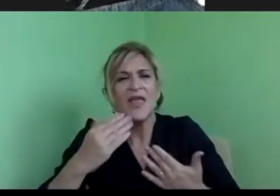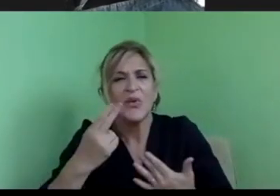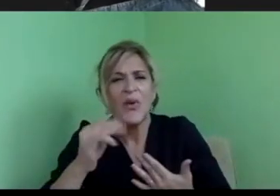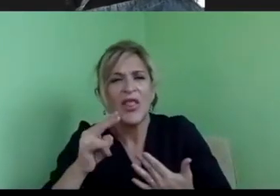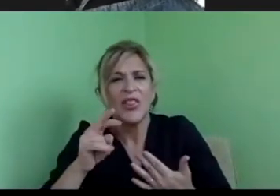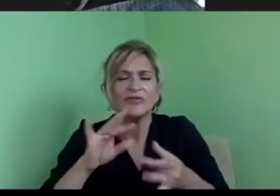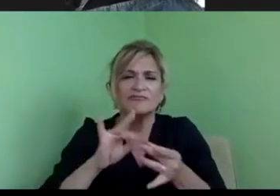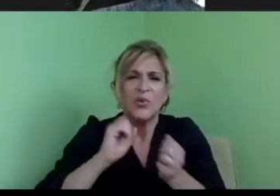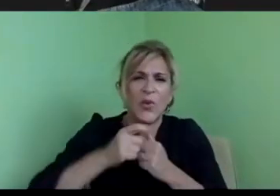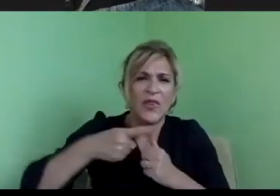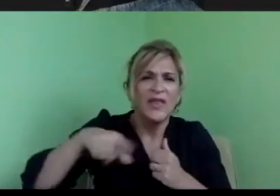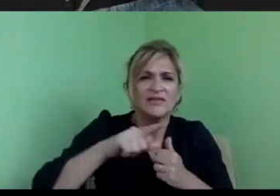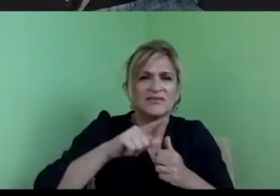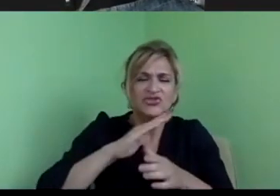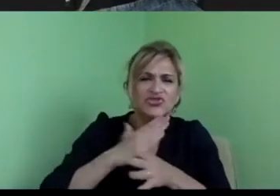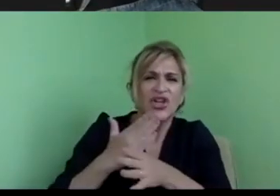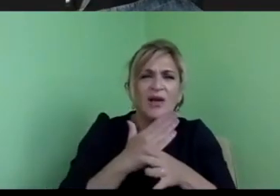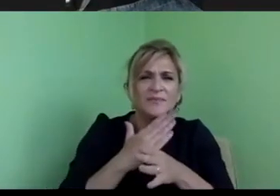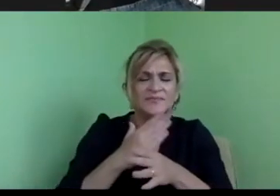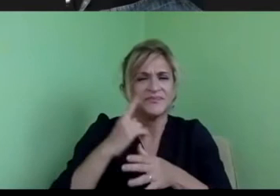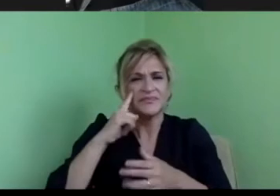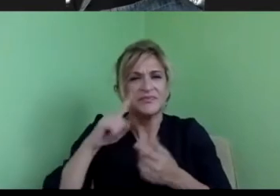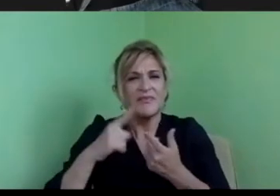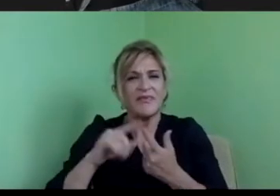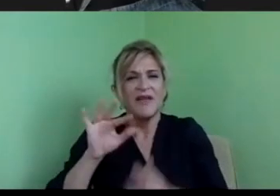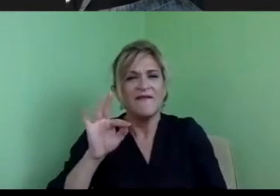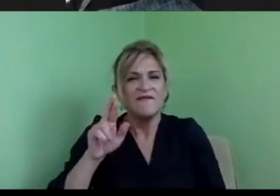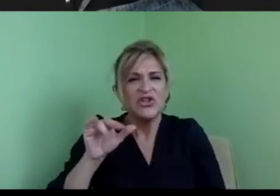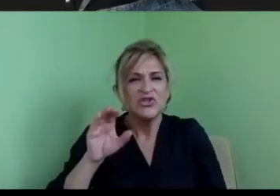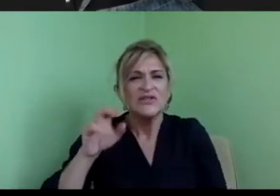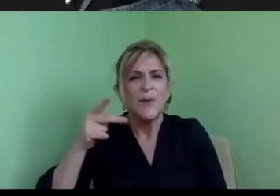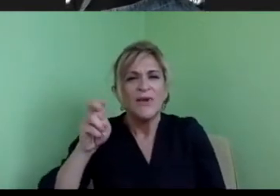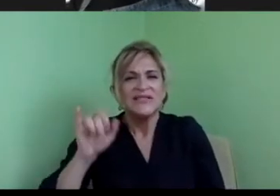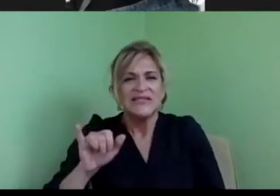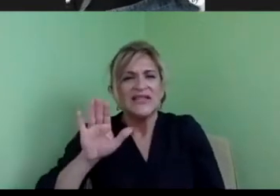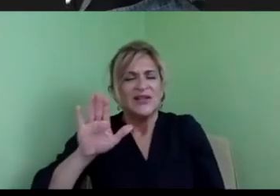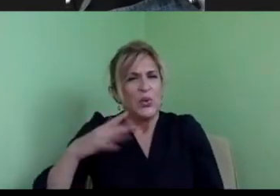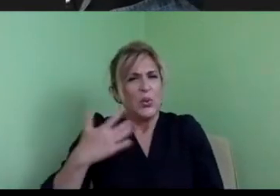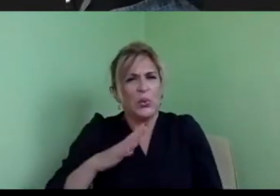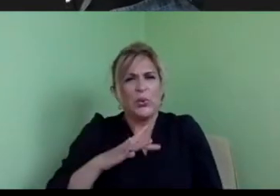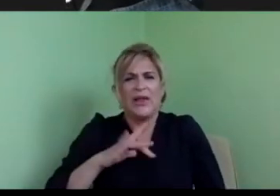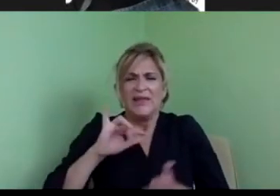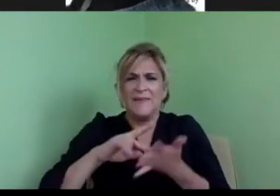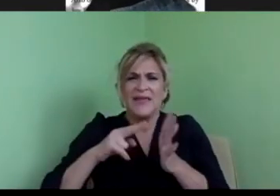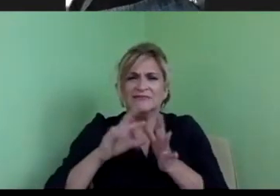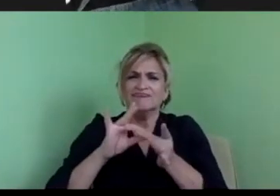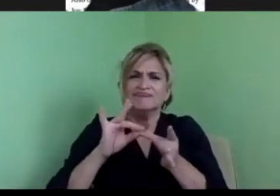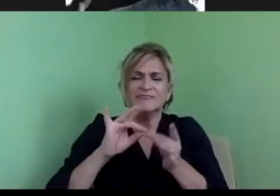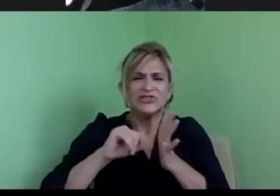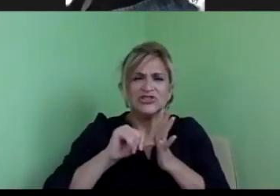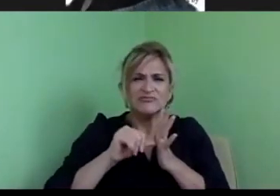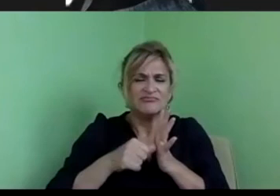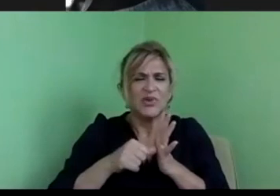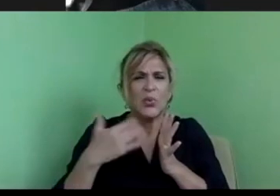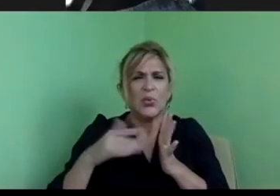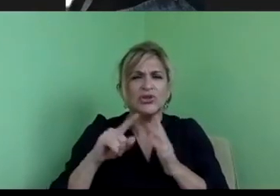i i'm thinking about fierce pussies fierceness and where abdulali got us started but these two words that fp gave us trans um